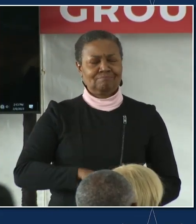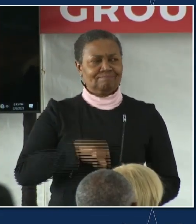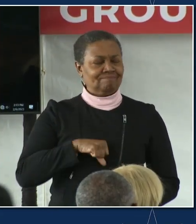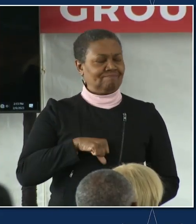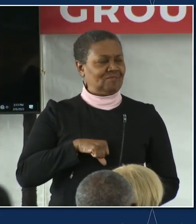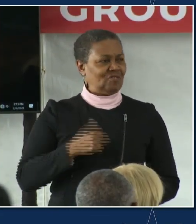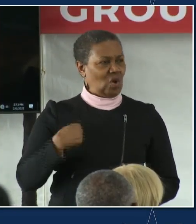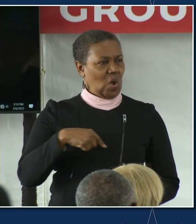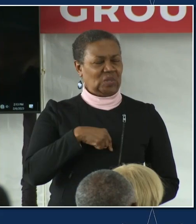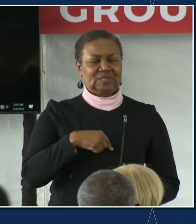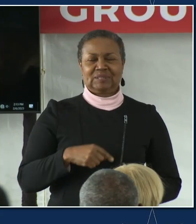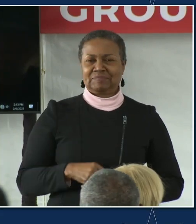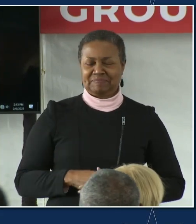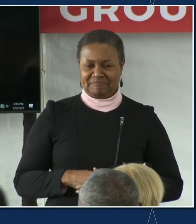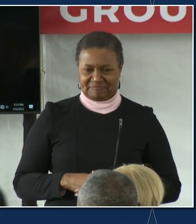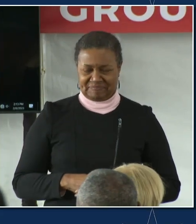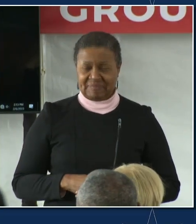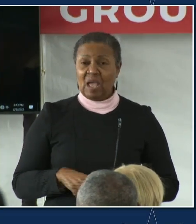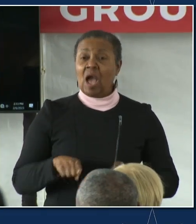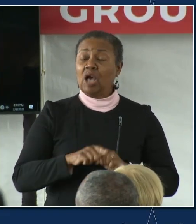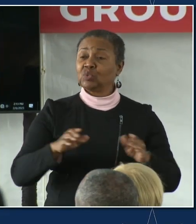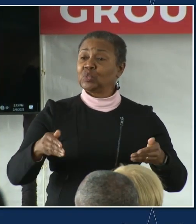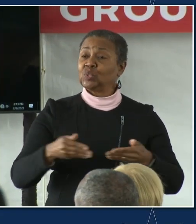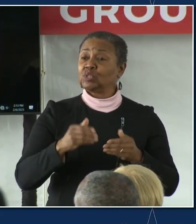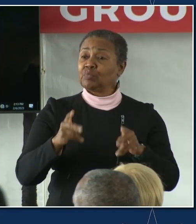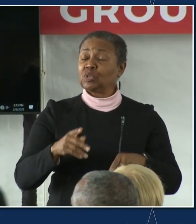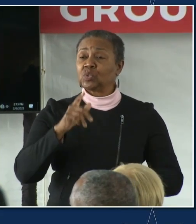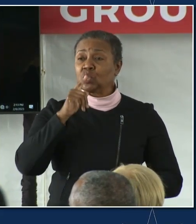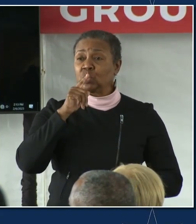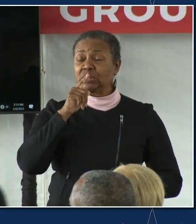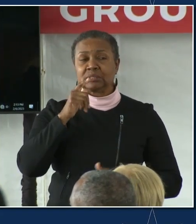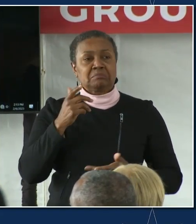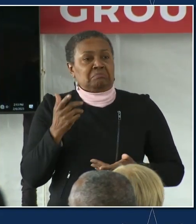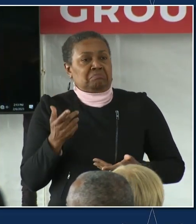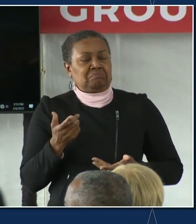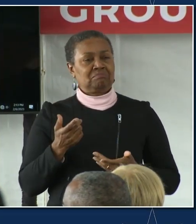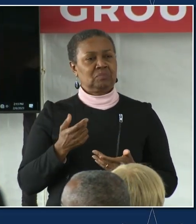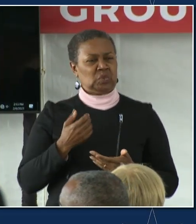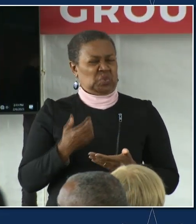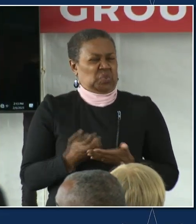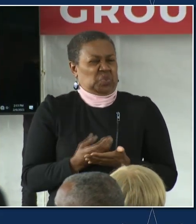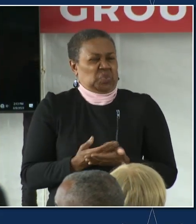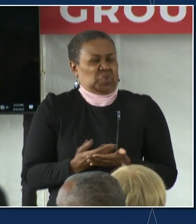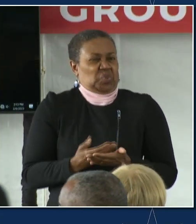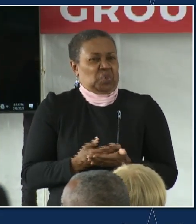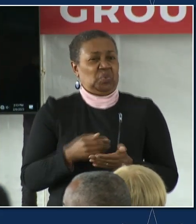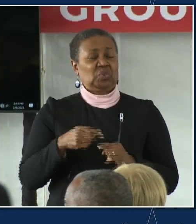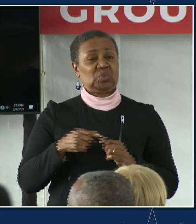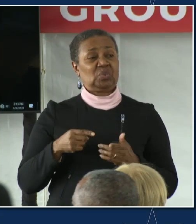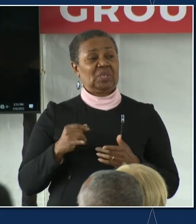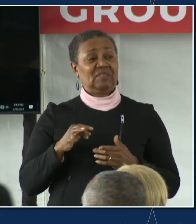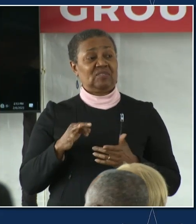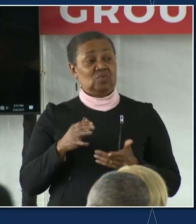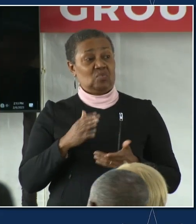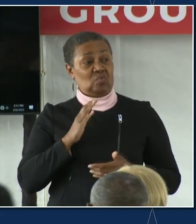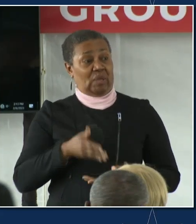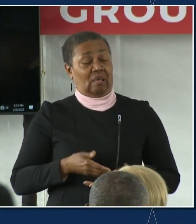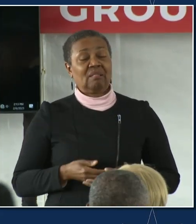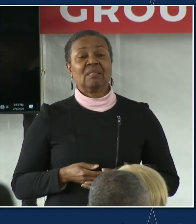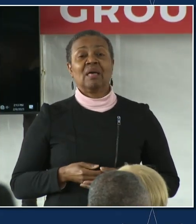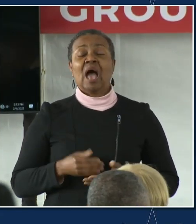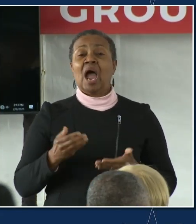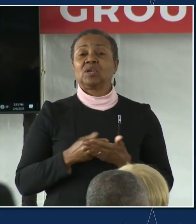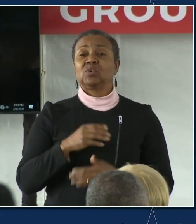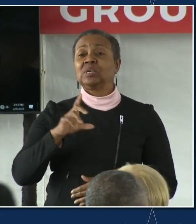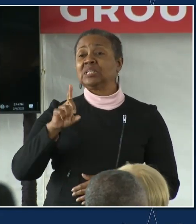for all of us. Let me also introduce somebody who is relatively new to his new role, and that's our